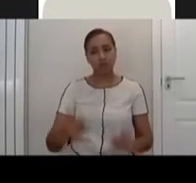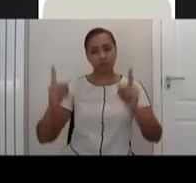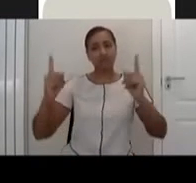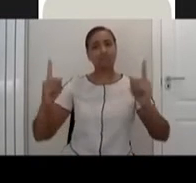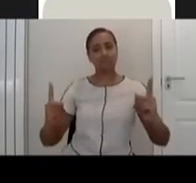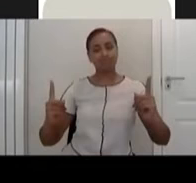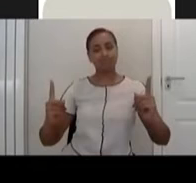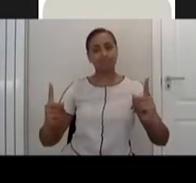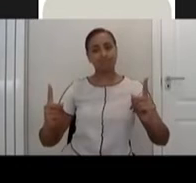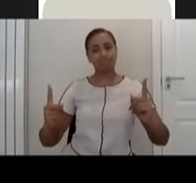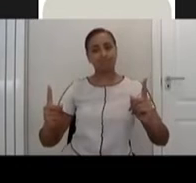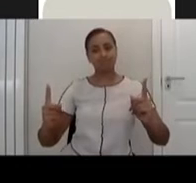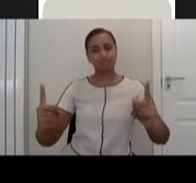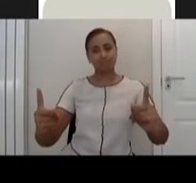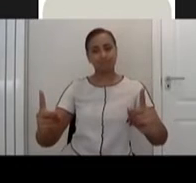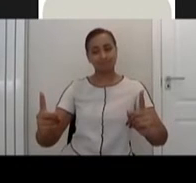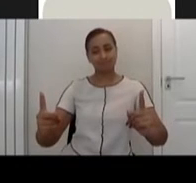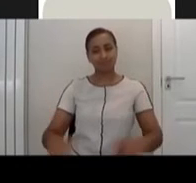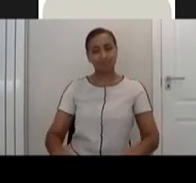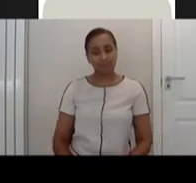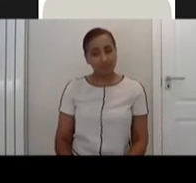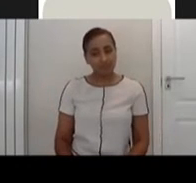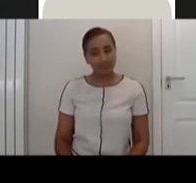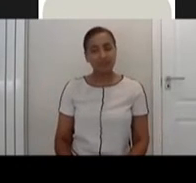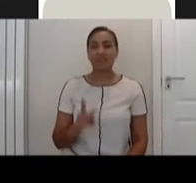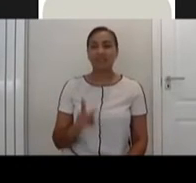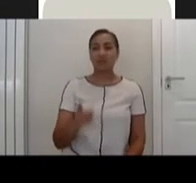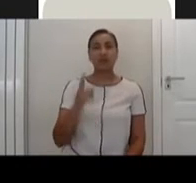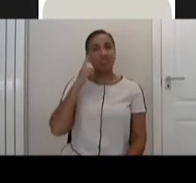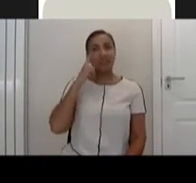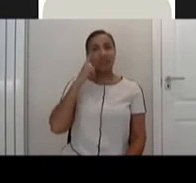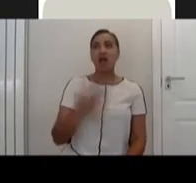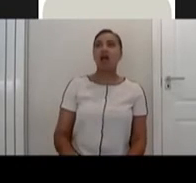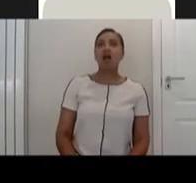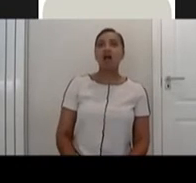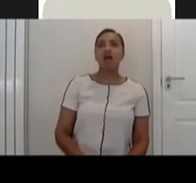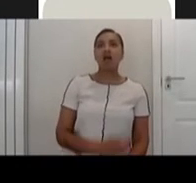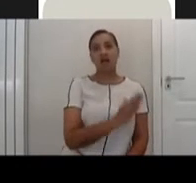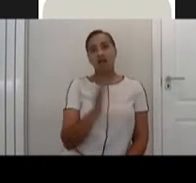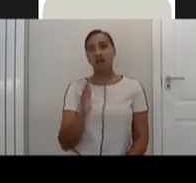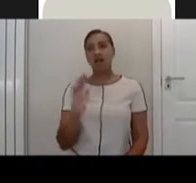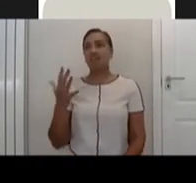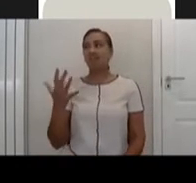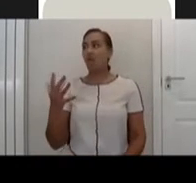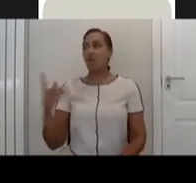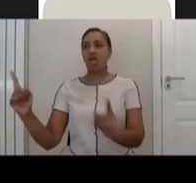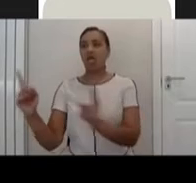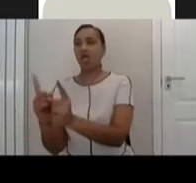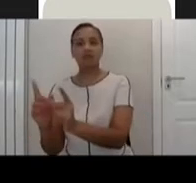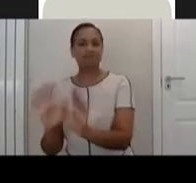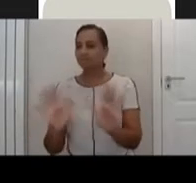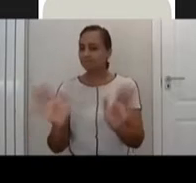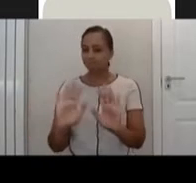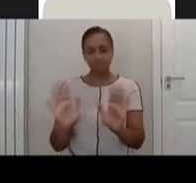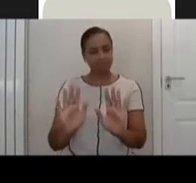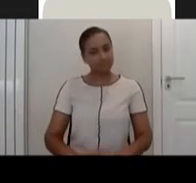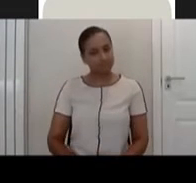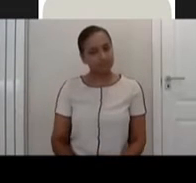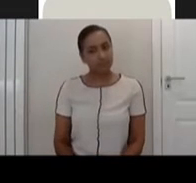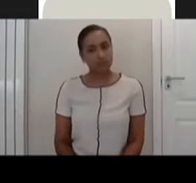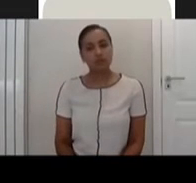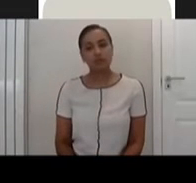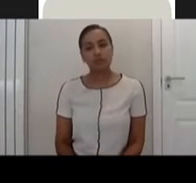doesn't finish work at 5 o'clock and think, okay, we're all fine now. It has to be all the time. Then there's the, you know, we'd like